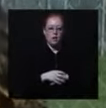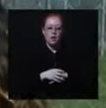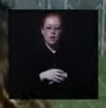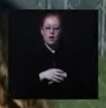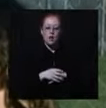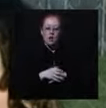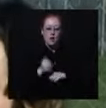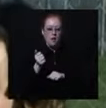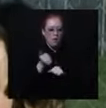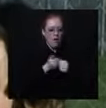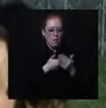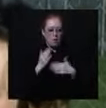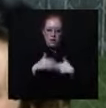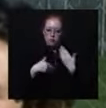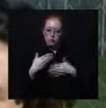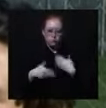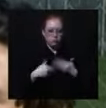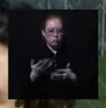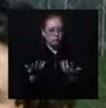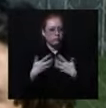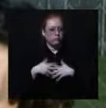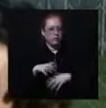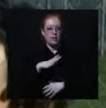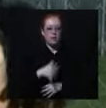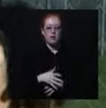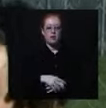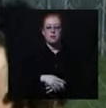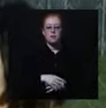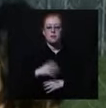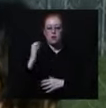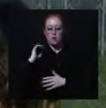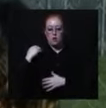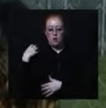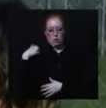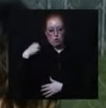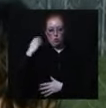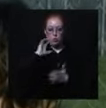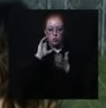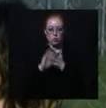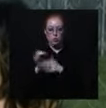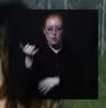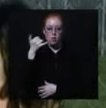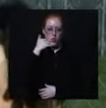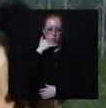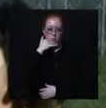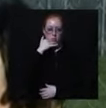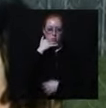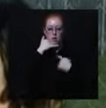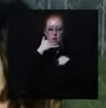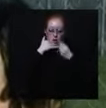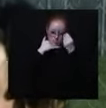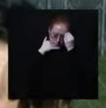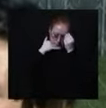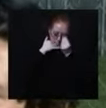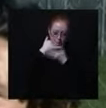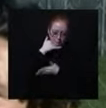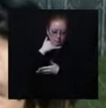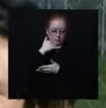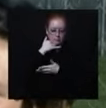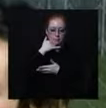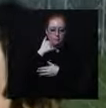everything was going along, and we got a phone call from the coach's wife, and I had informed her